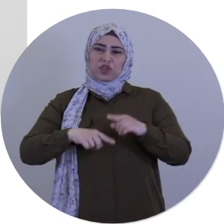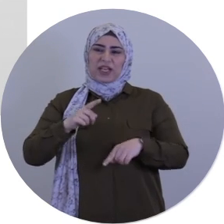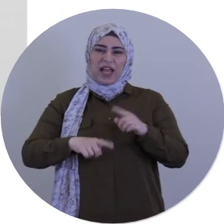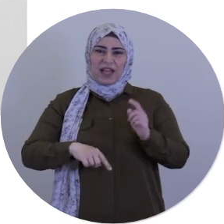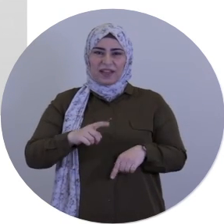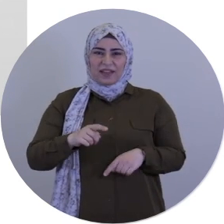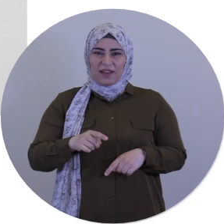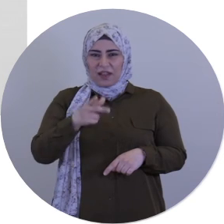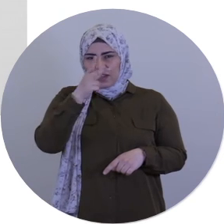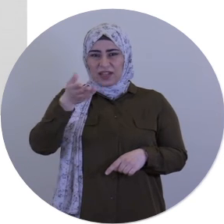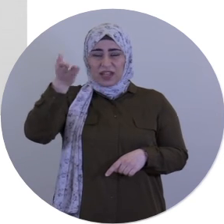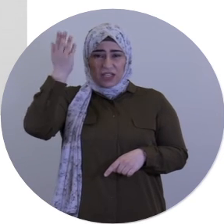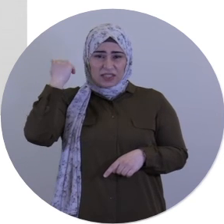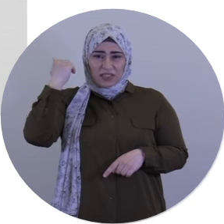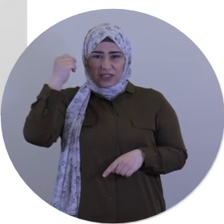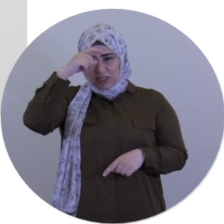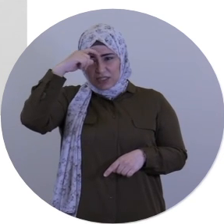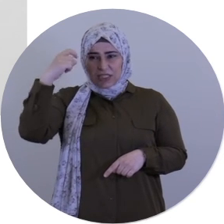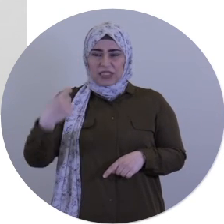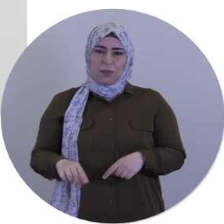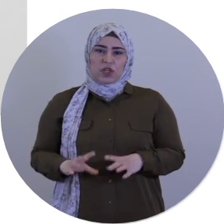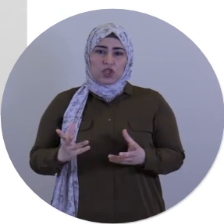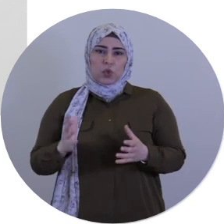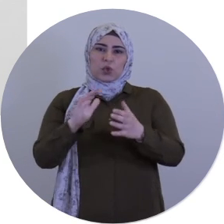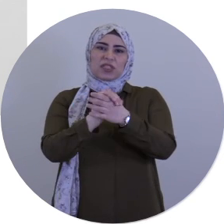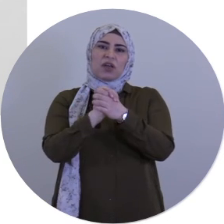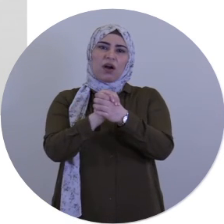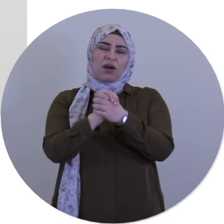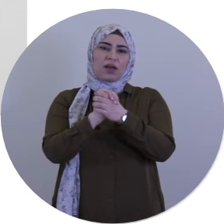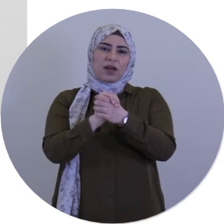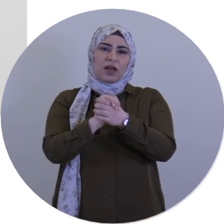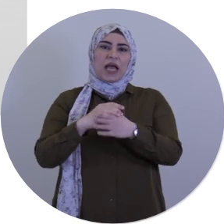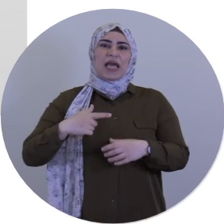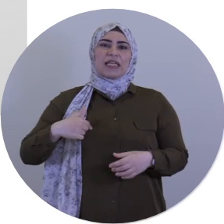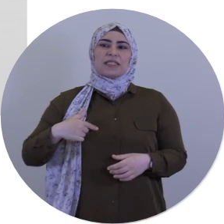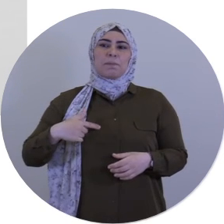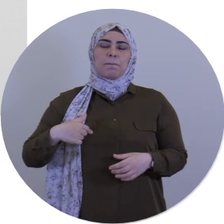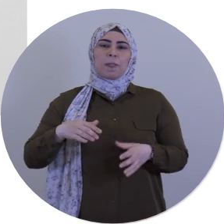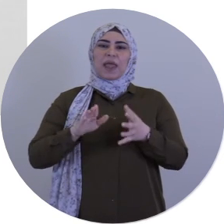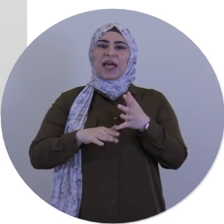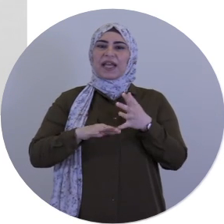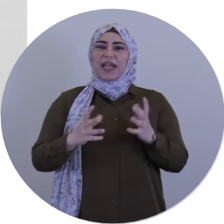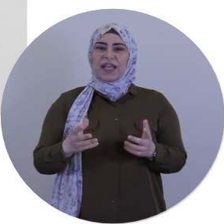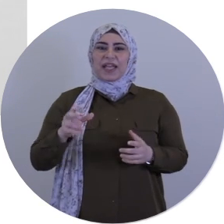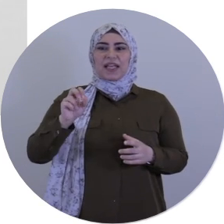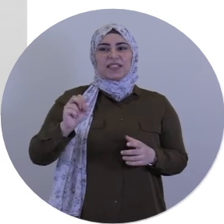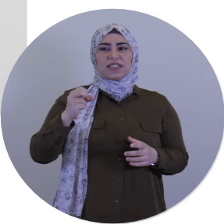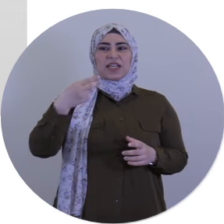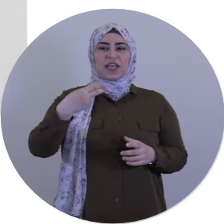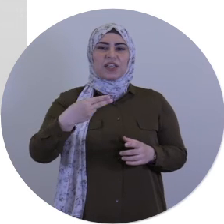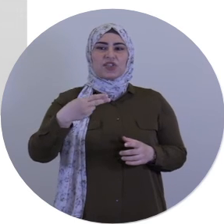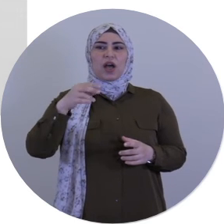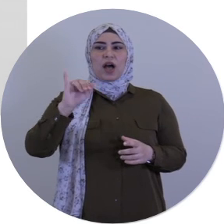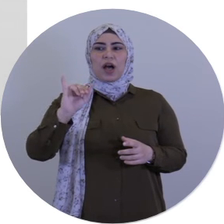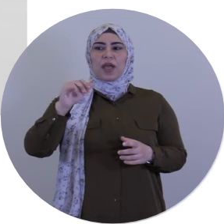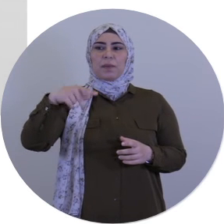is? Excellent, our friendship. Let's check the next one. I find watching sports very enjoyable. It gives me